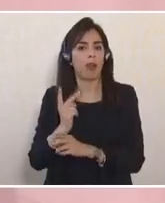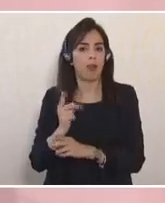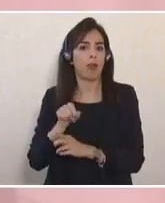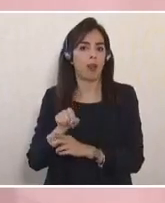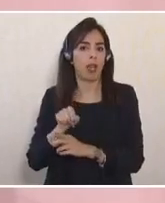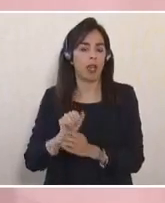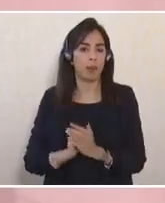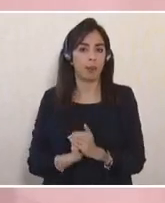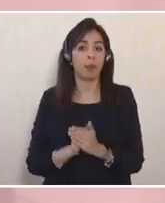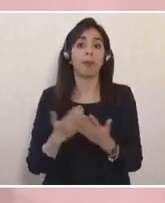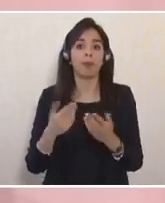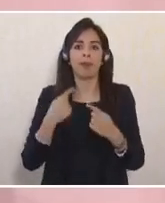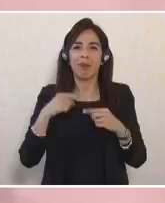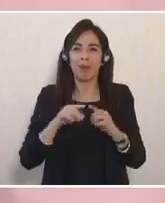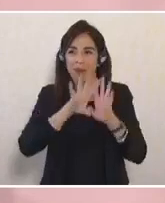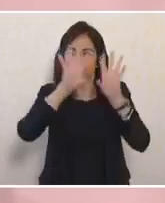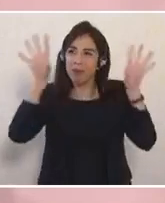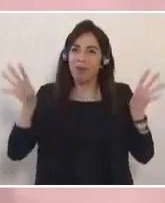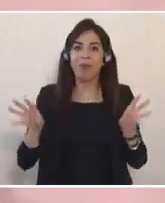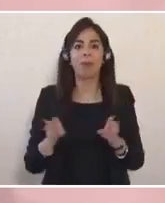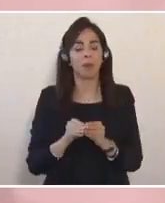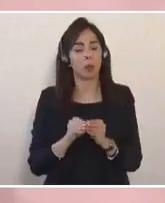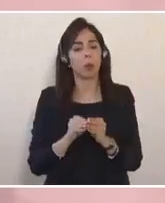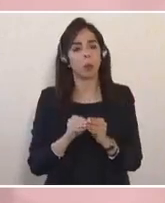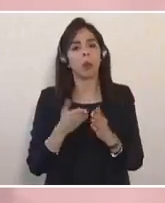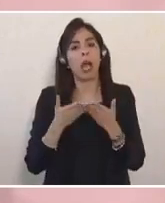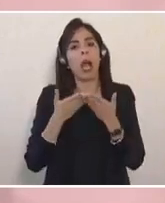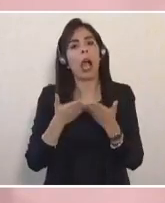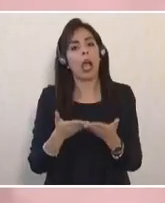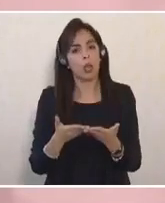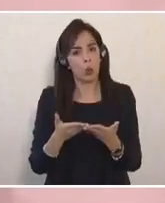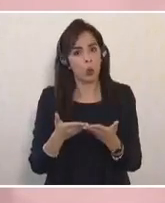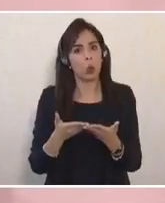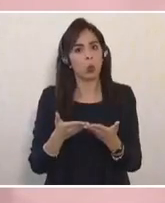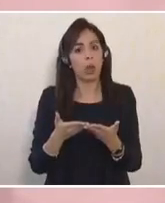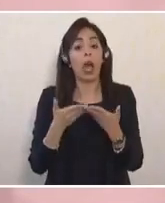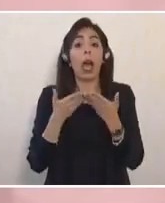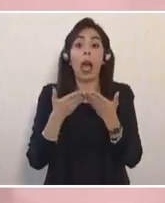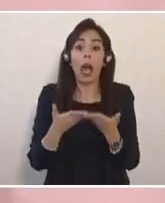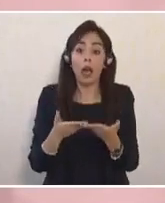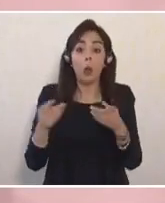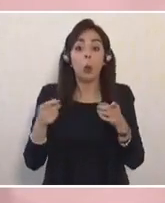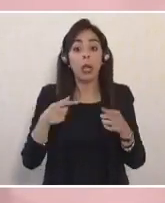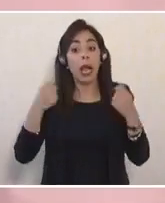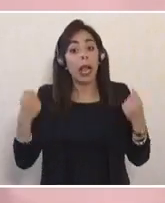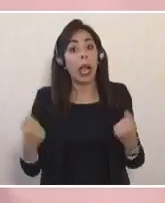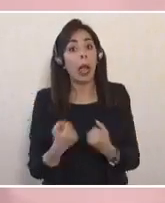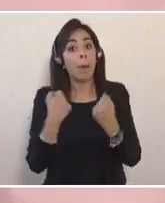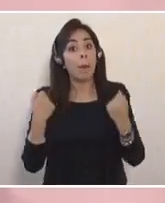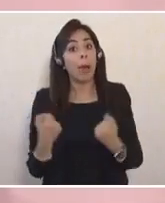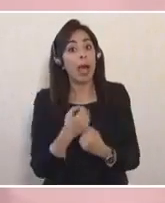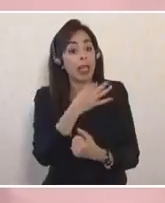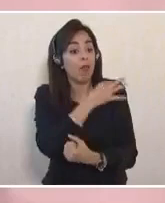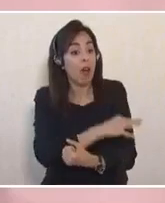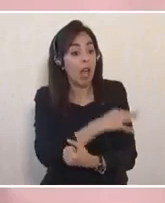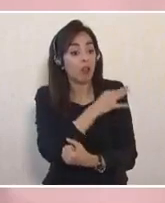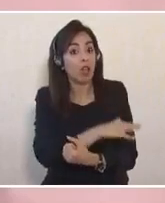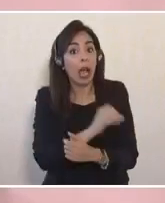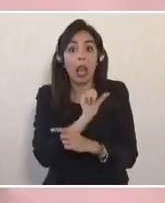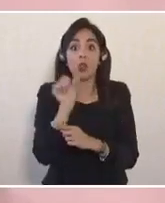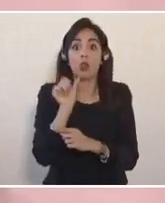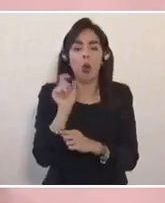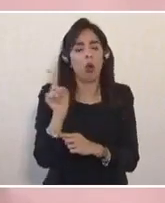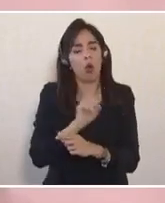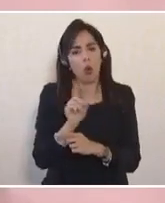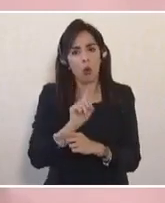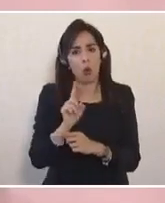the vaccine campaign, but also in laying out the infrastructure that will help poor